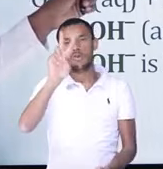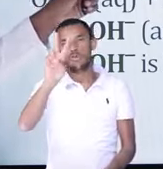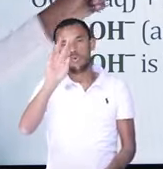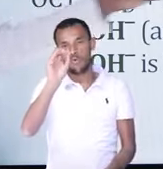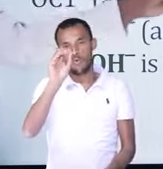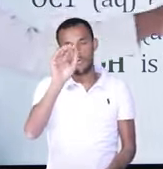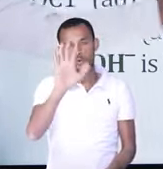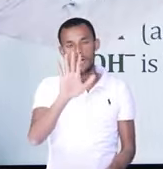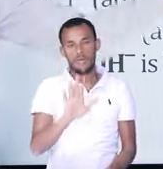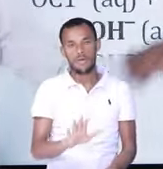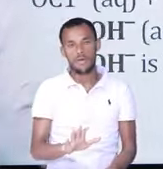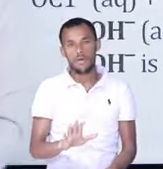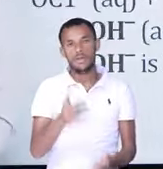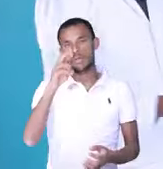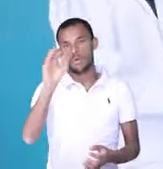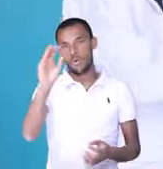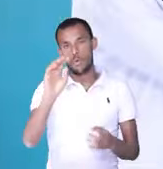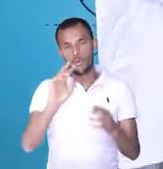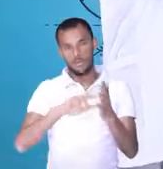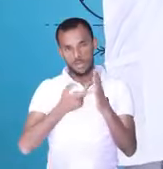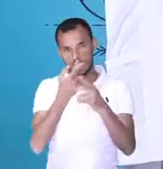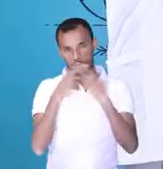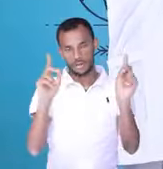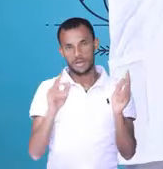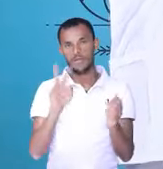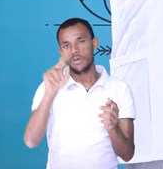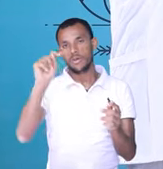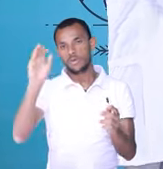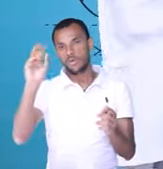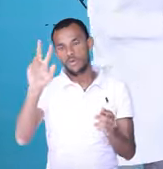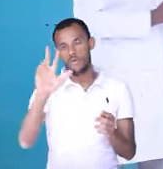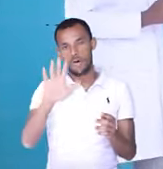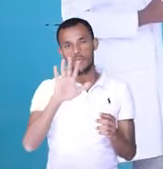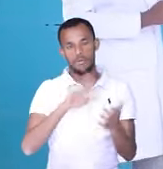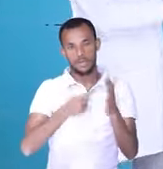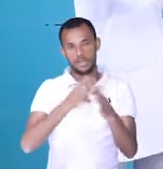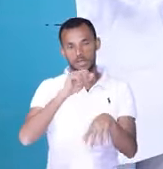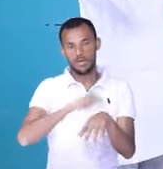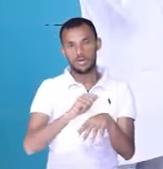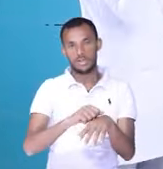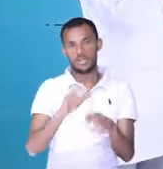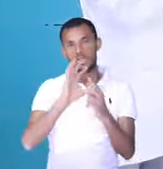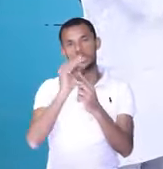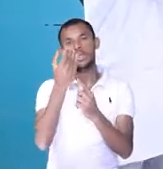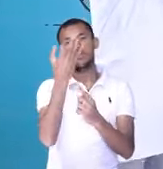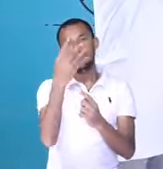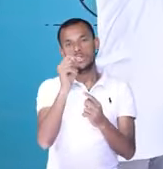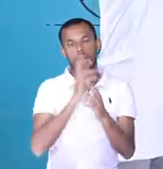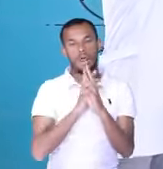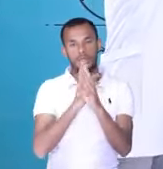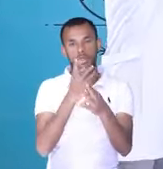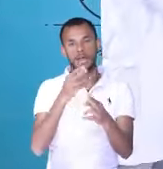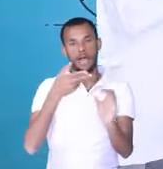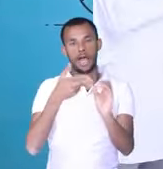V2O5 is a heterogeneous catalyst. V2O5 is already solid. The state of the reactant